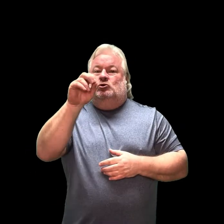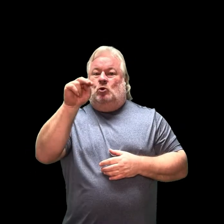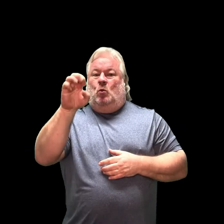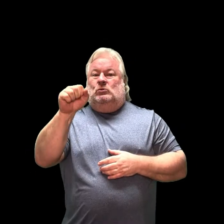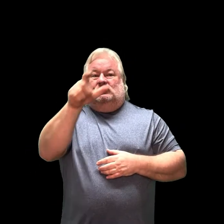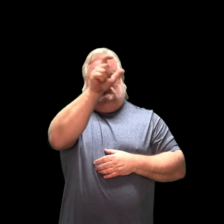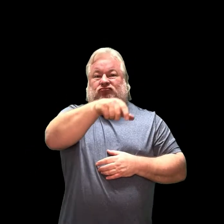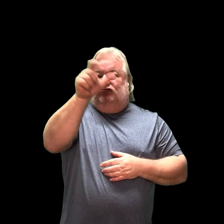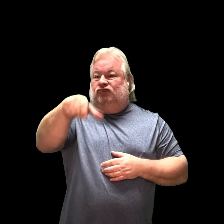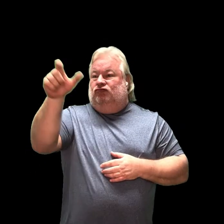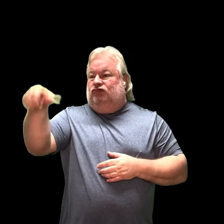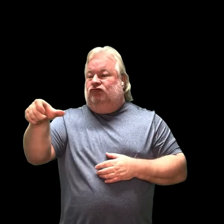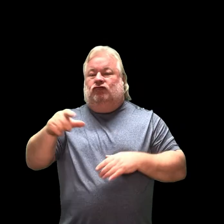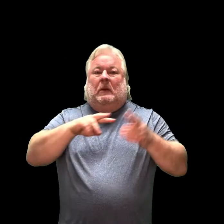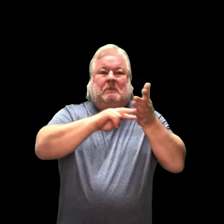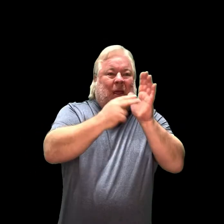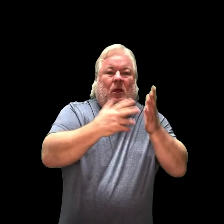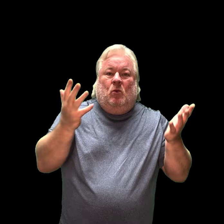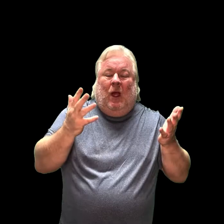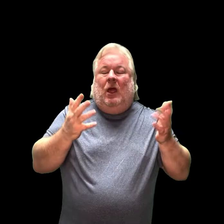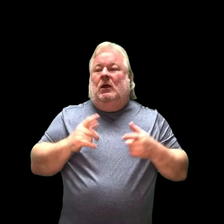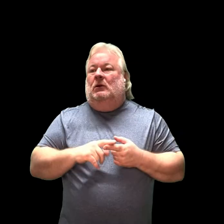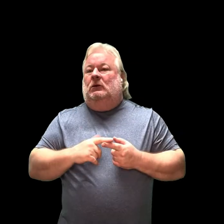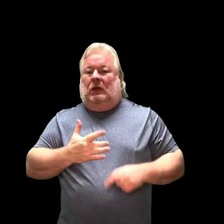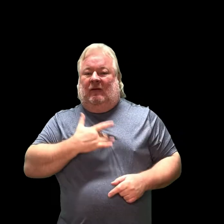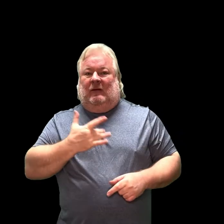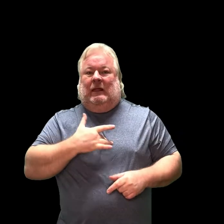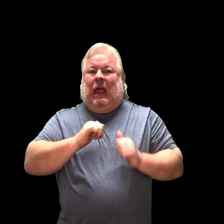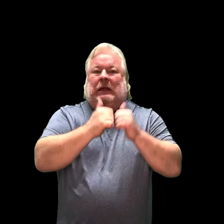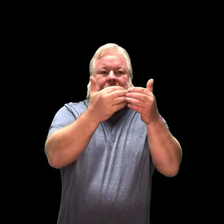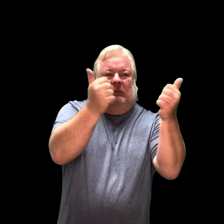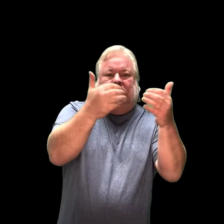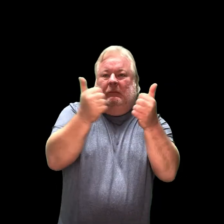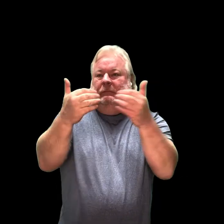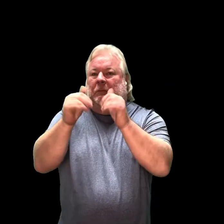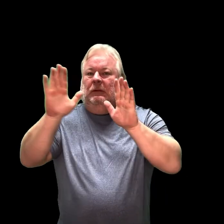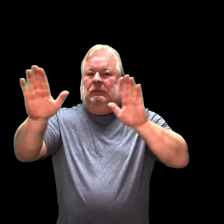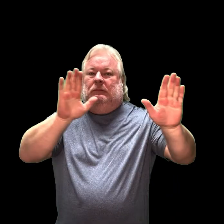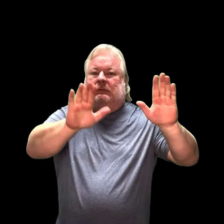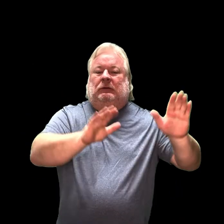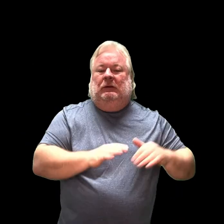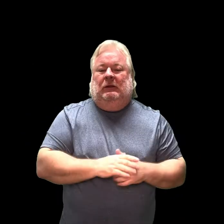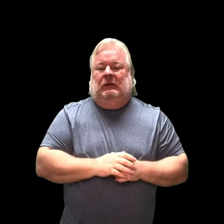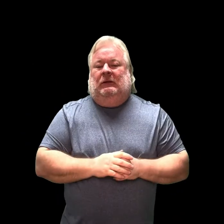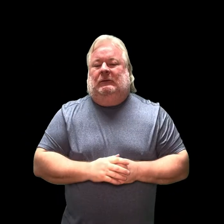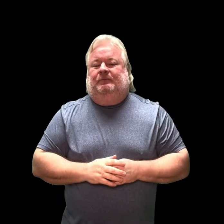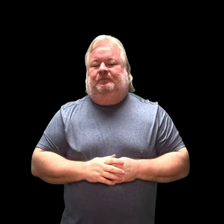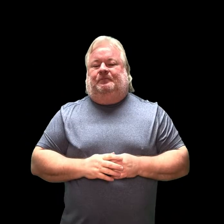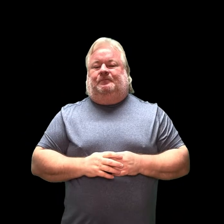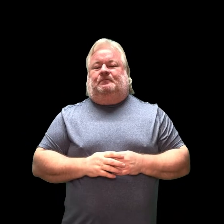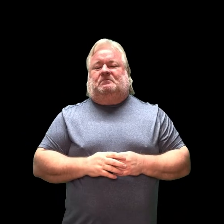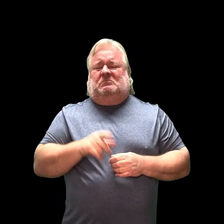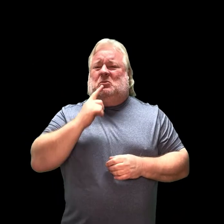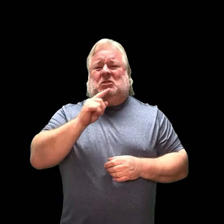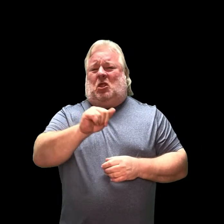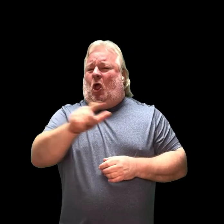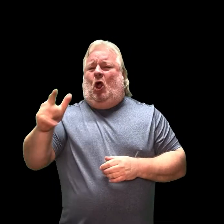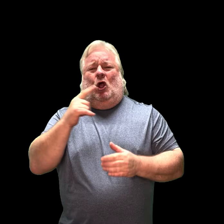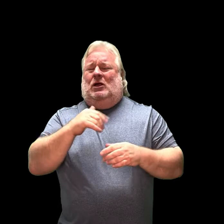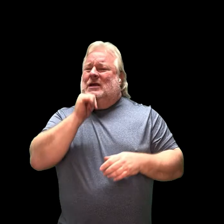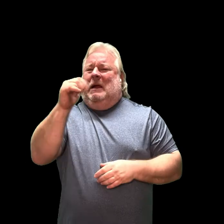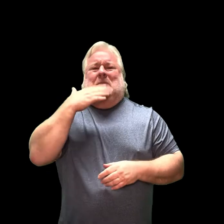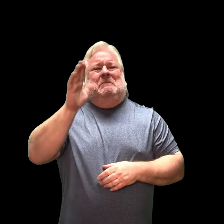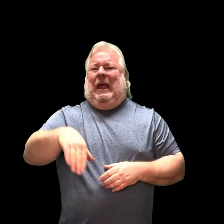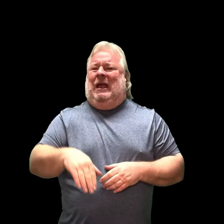what the different colors mean and where our emotions go. None of the zones are